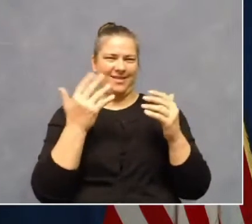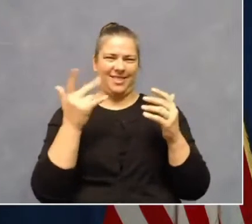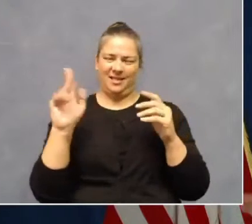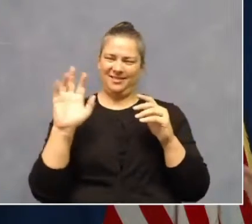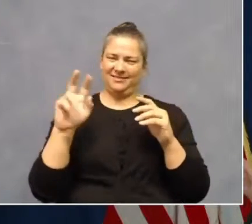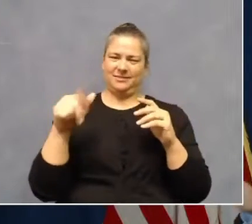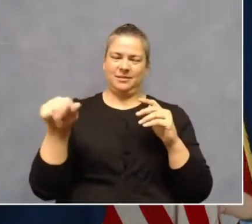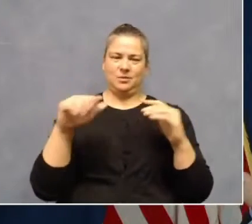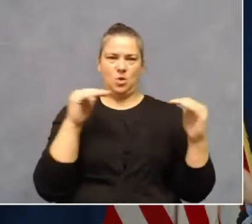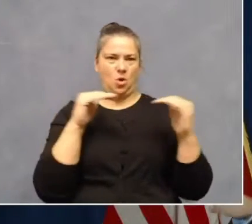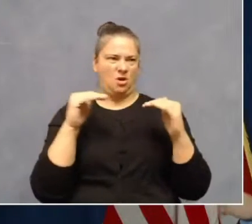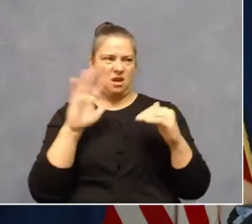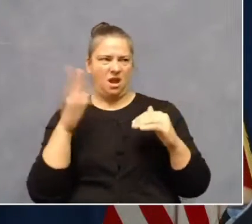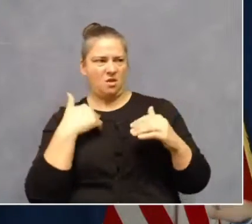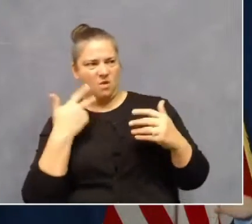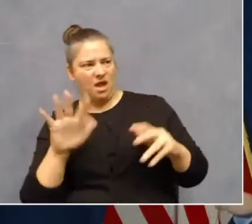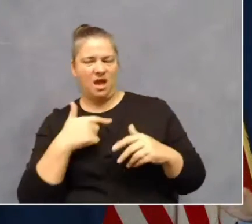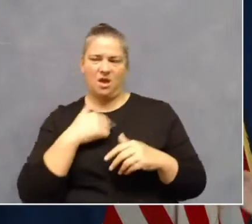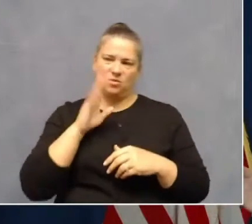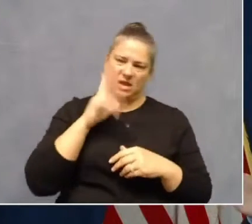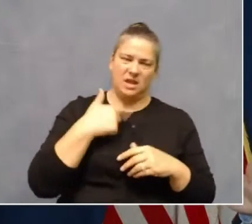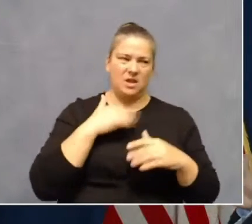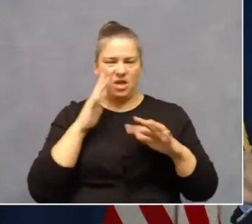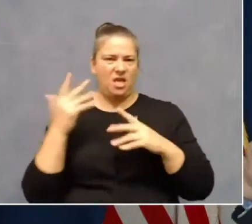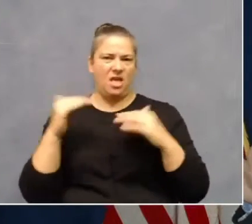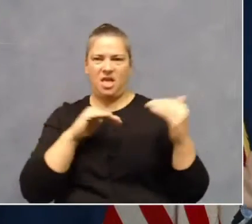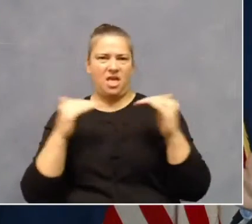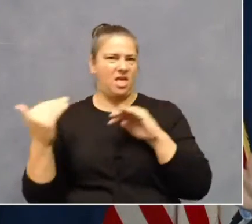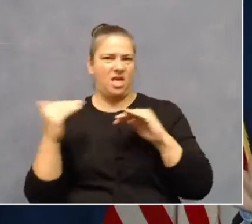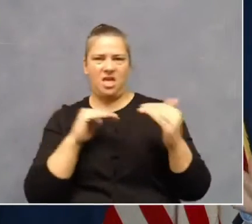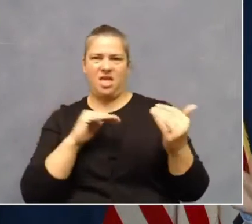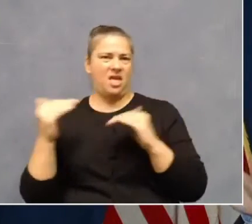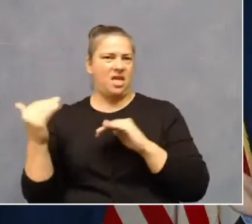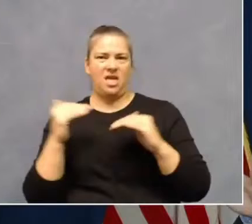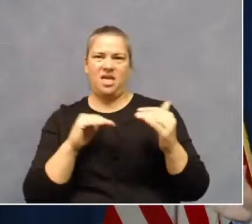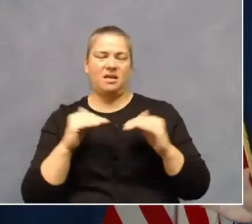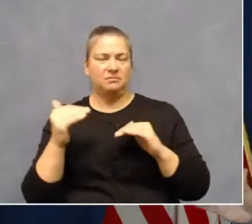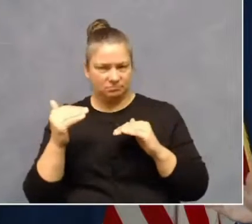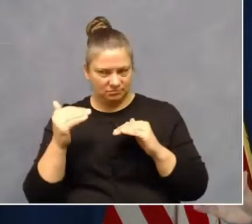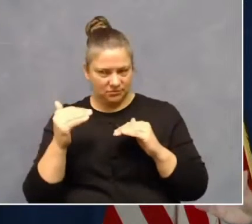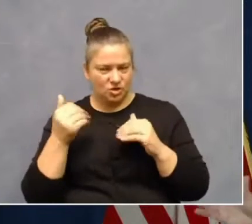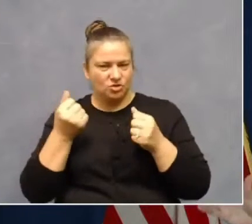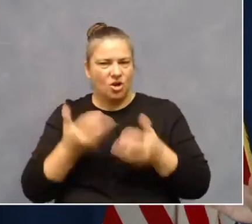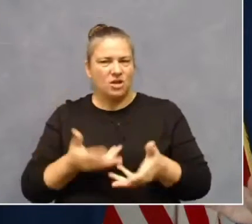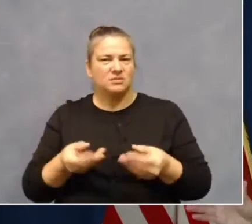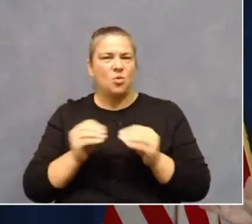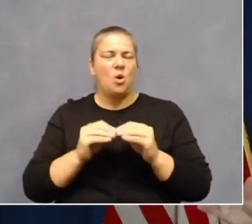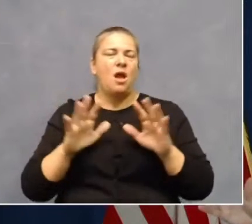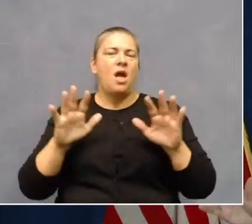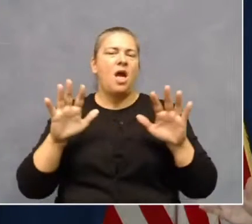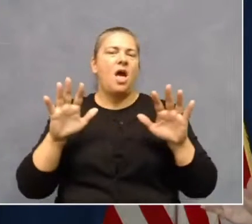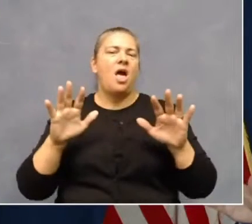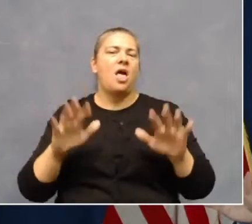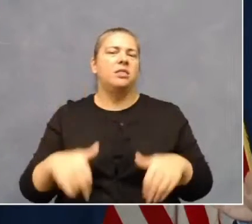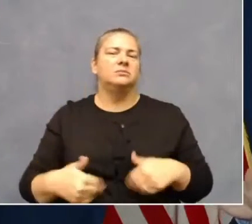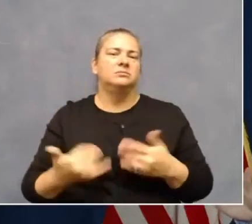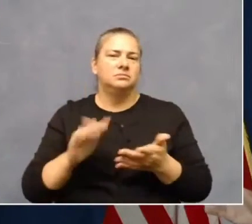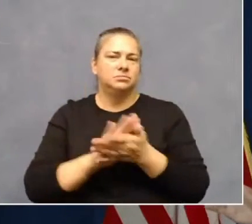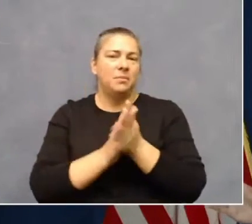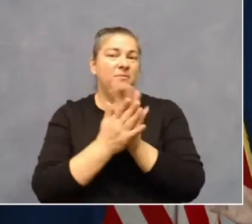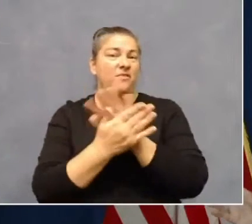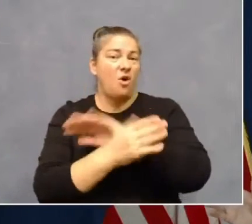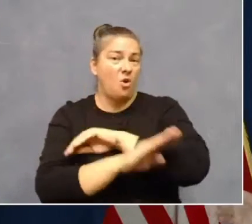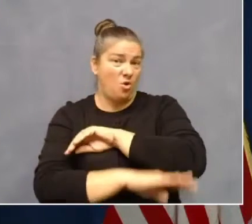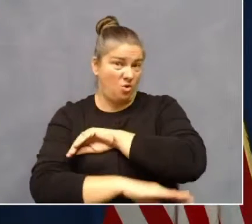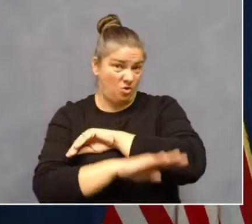led to less compliance as the summer ended and as we move into fall. And now's not the